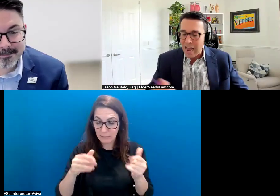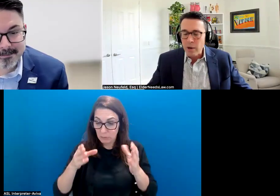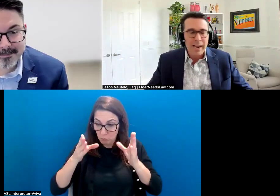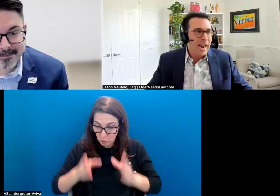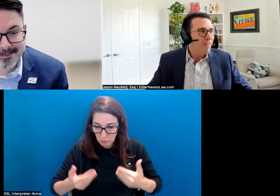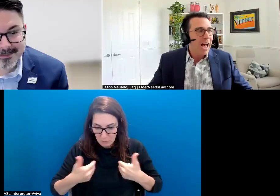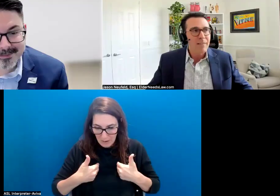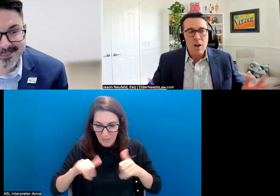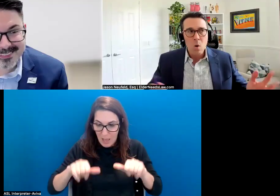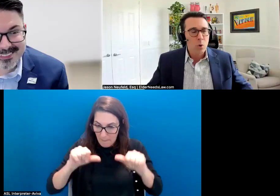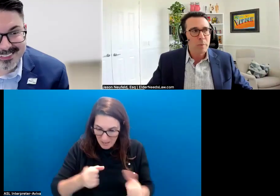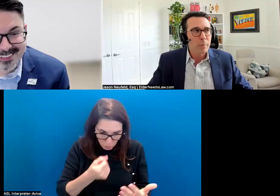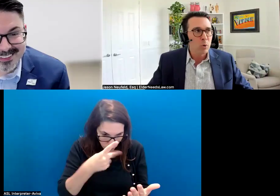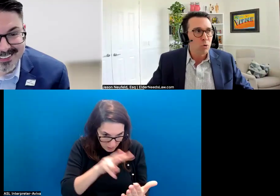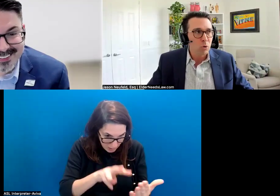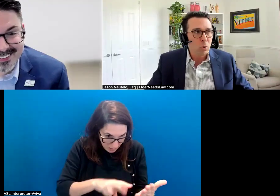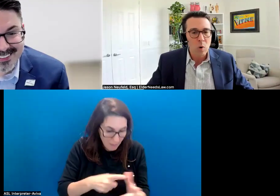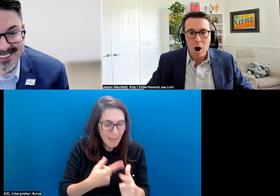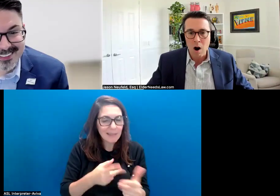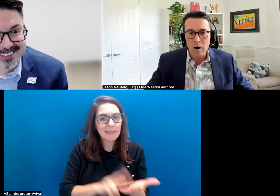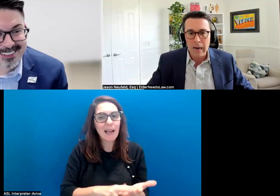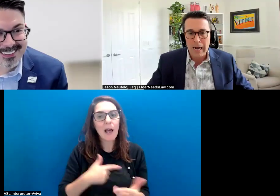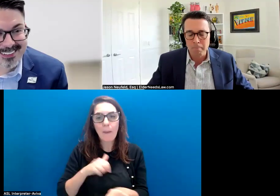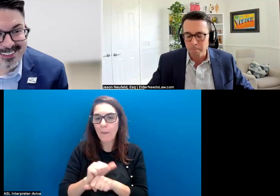not that I don't. Again, I've worked with people